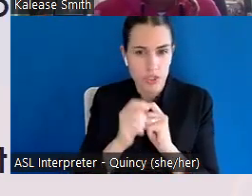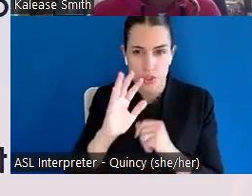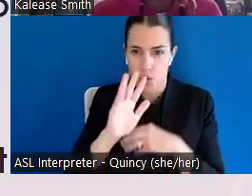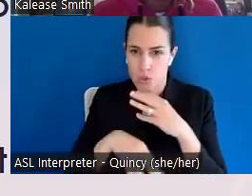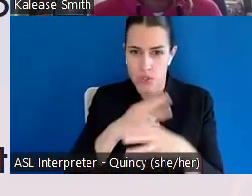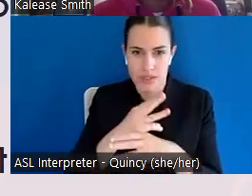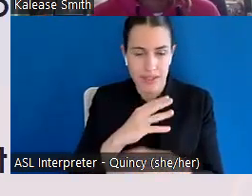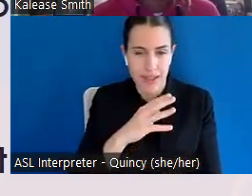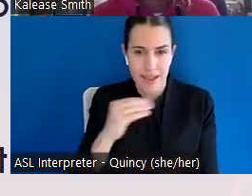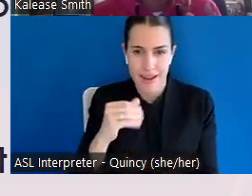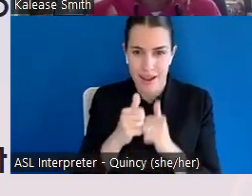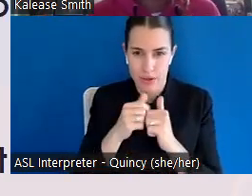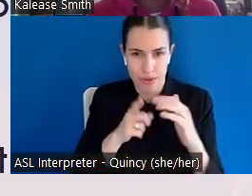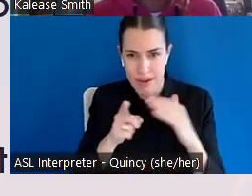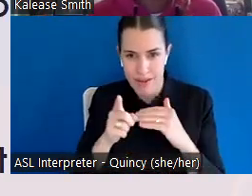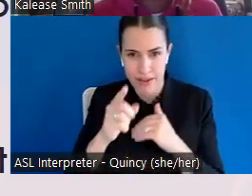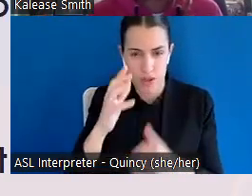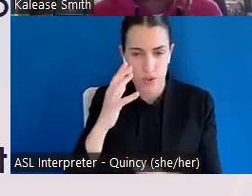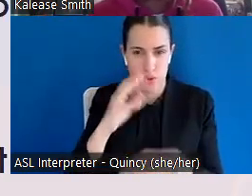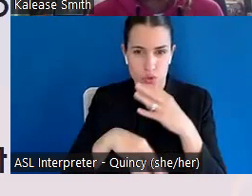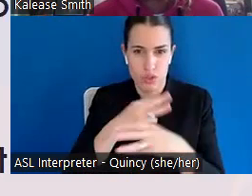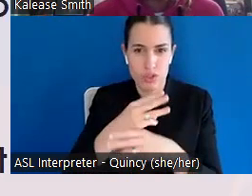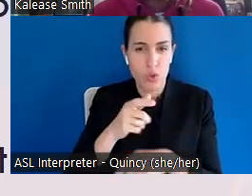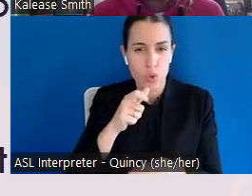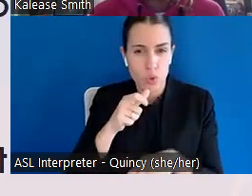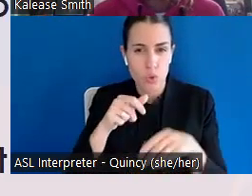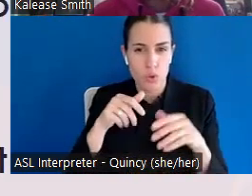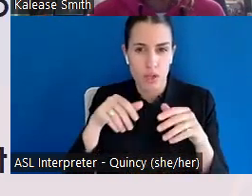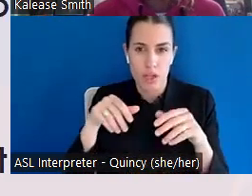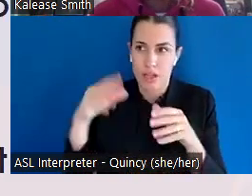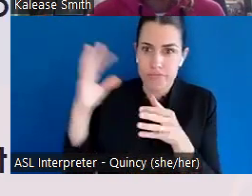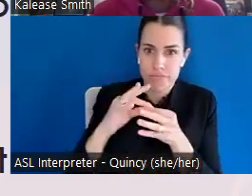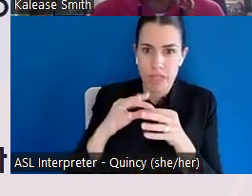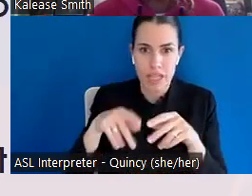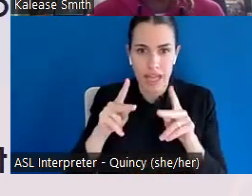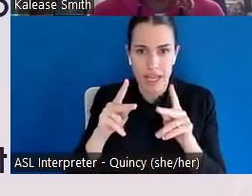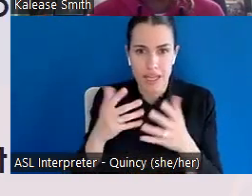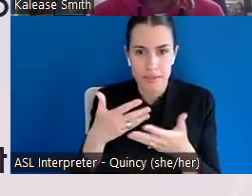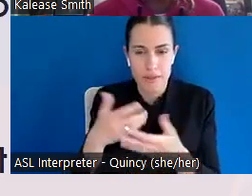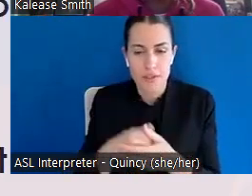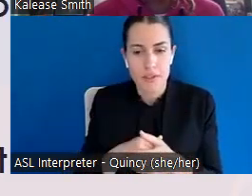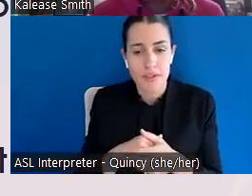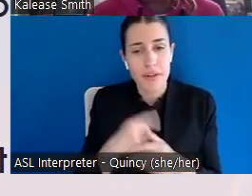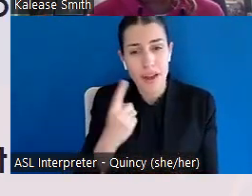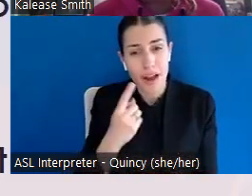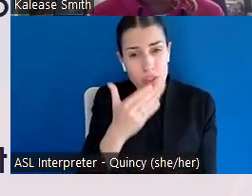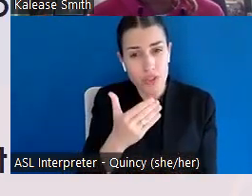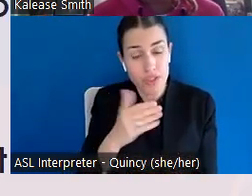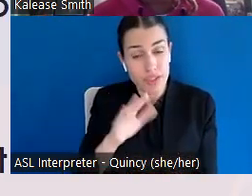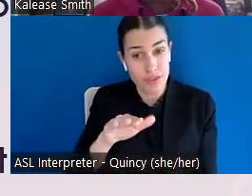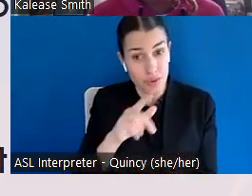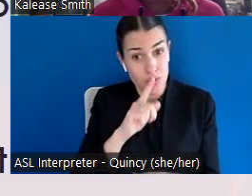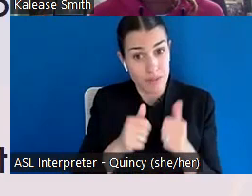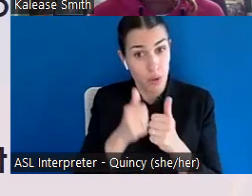the way you navigate your world and who you let in. And that's not always good, because the majority of people in the world are